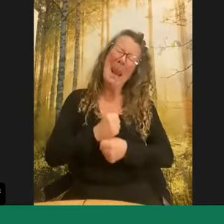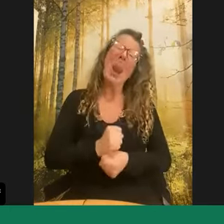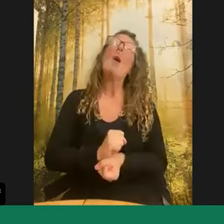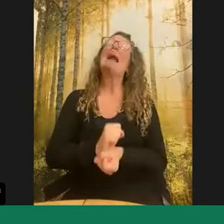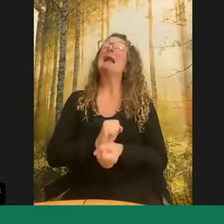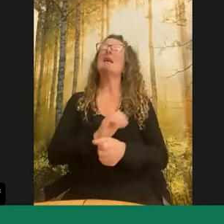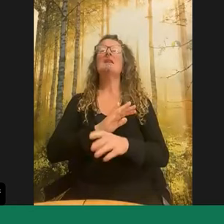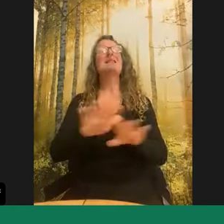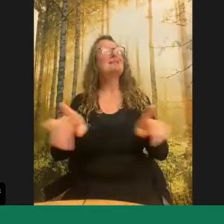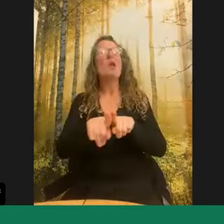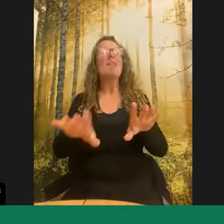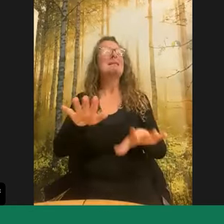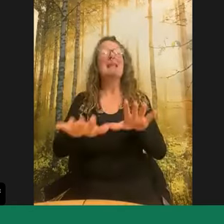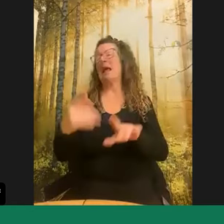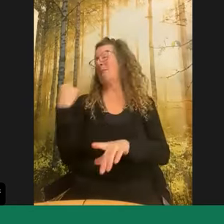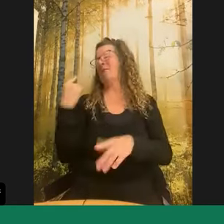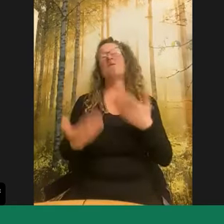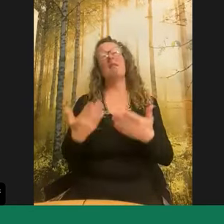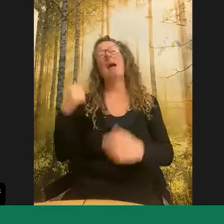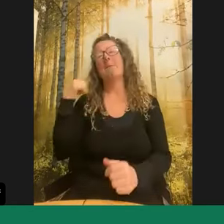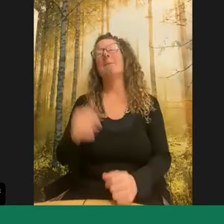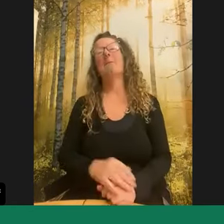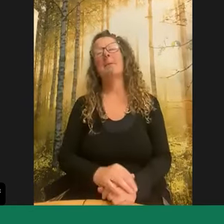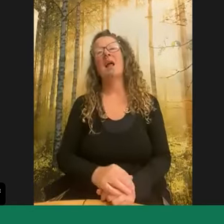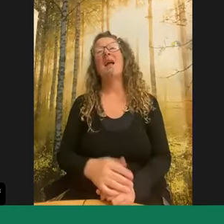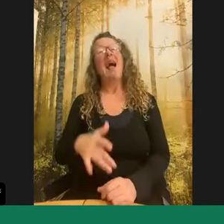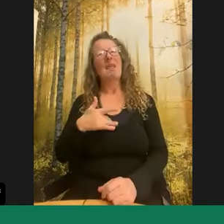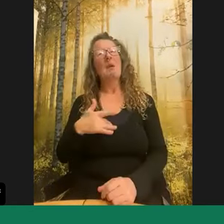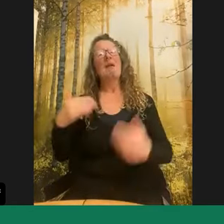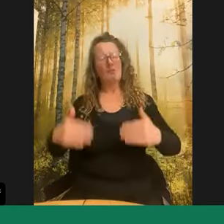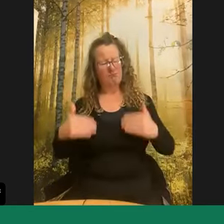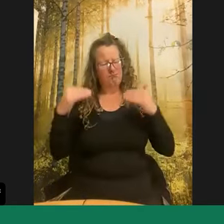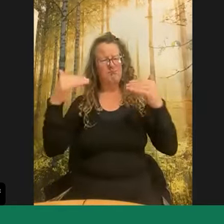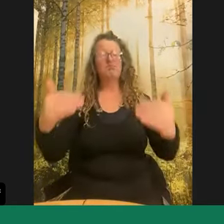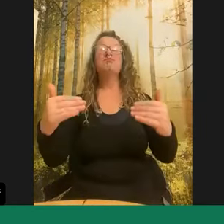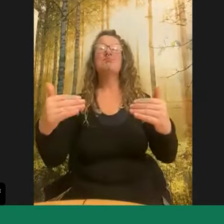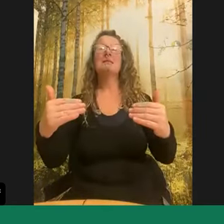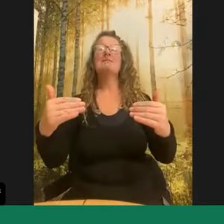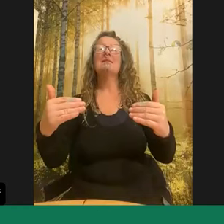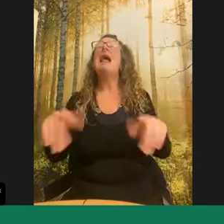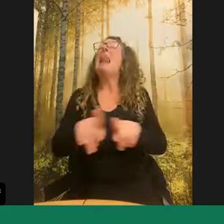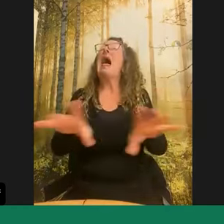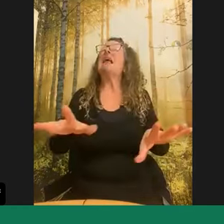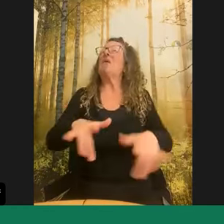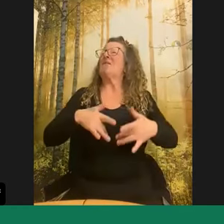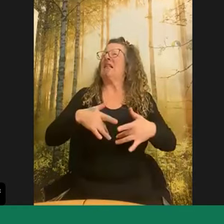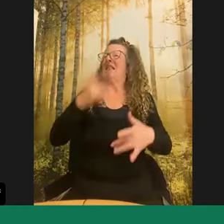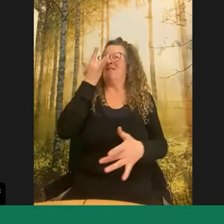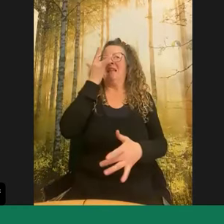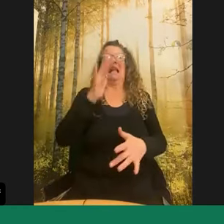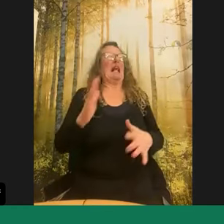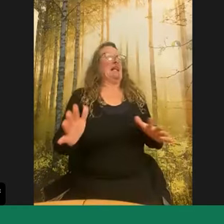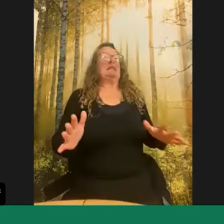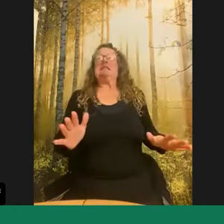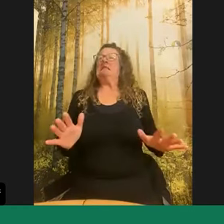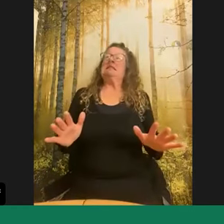we can move away from always having to sort of, you know, this sort of imposter syndrome where we're looking for a place and we don't feel